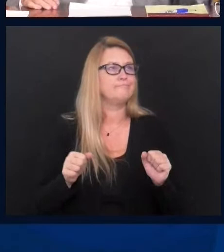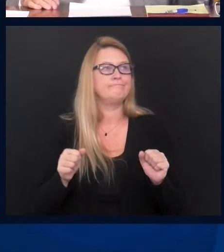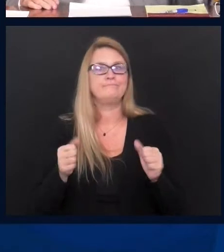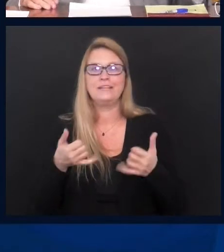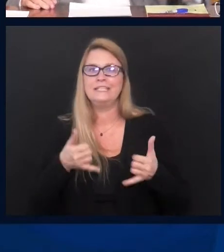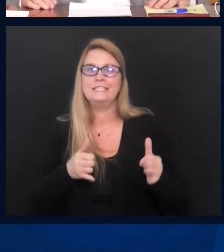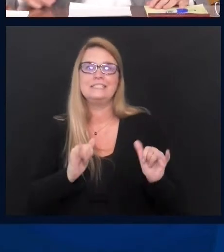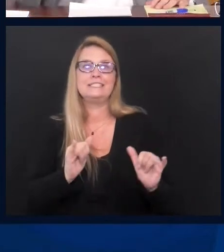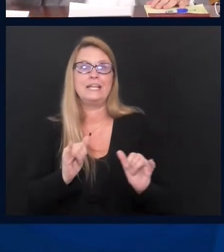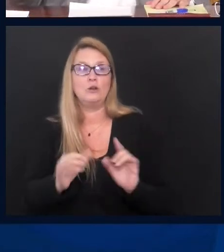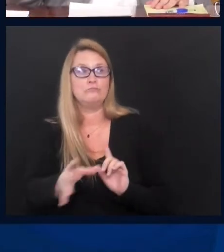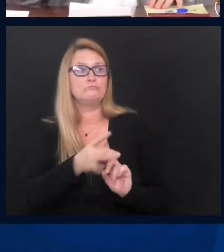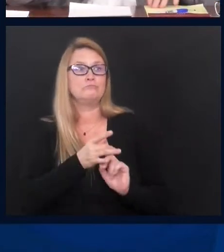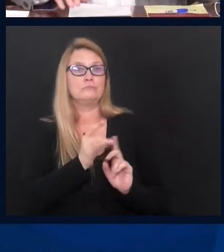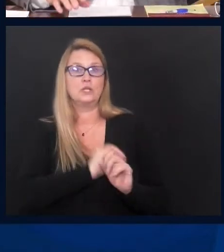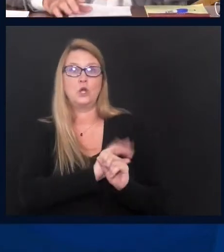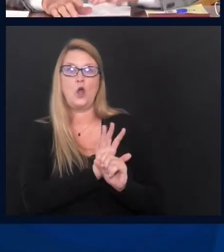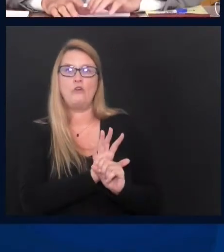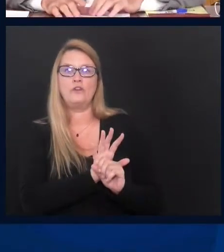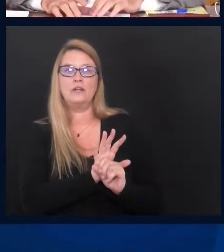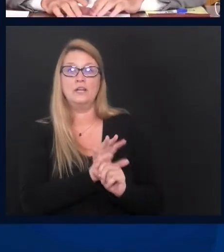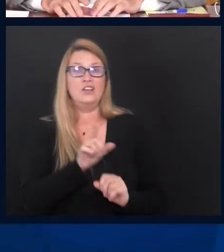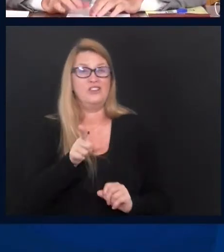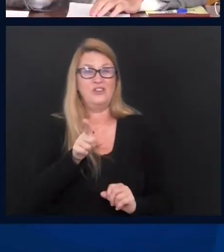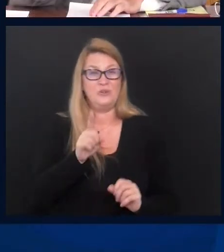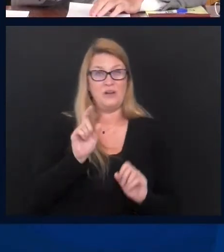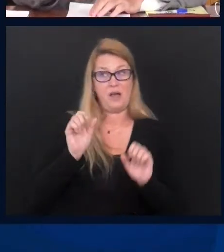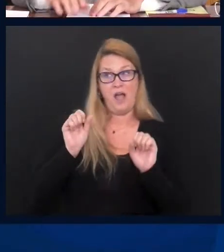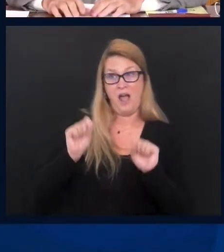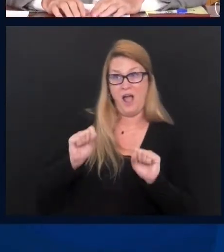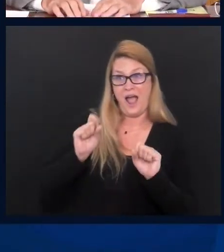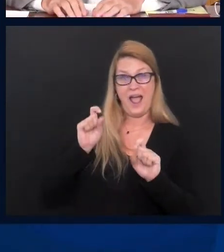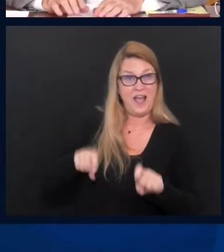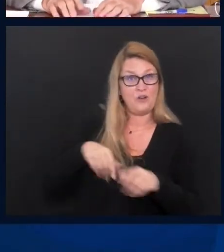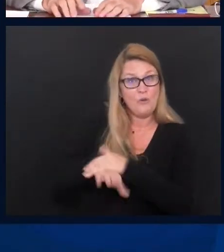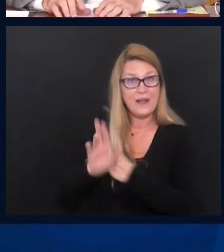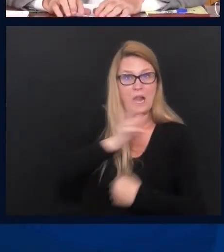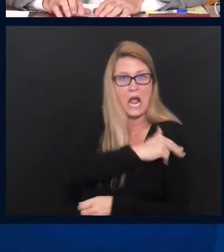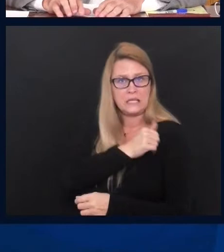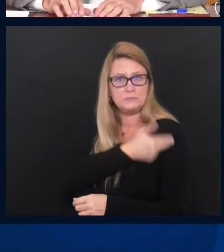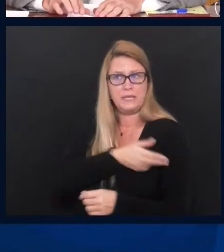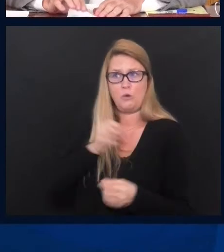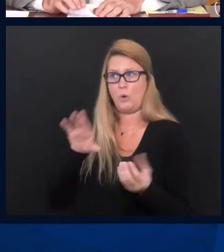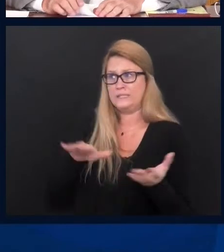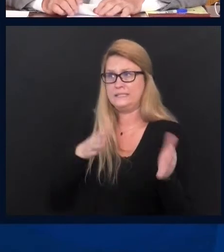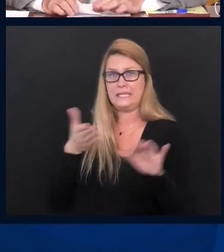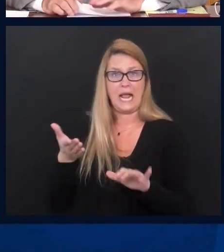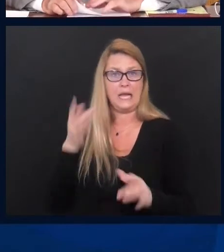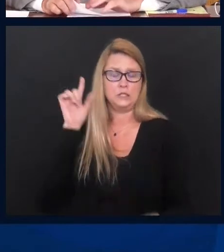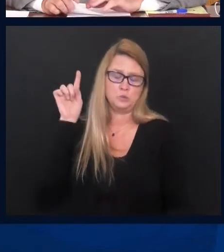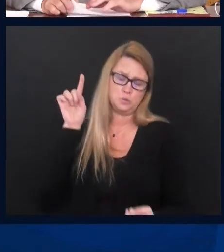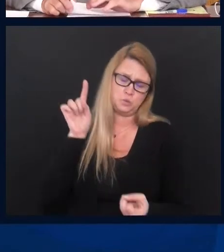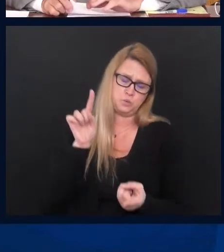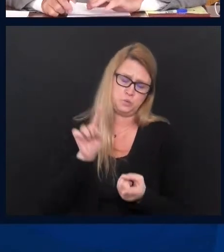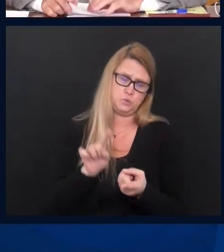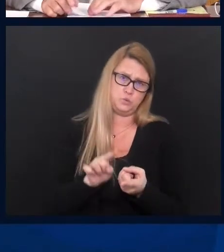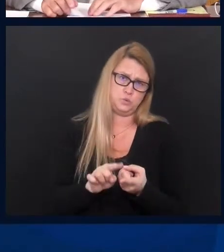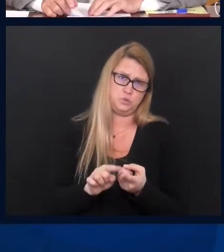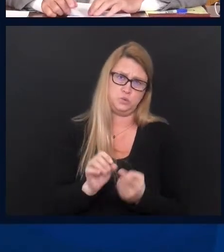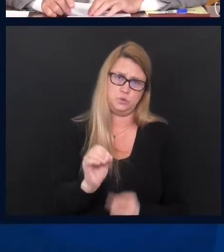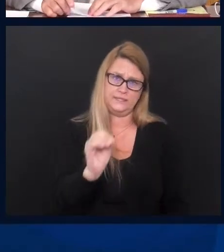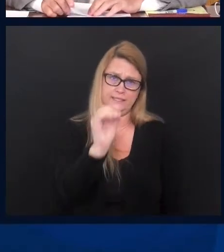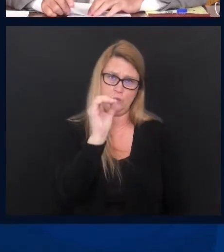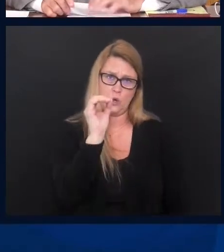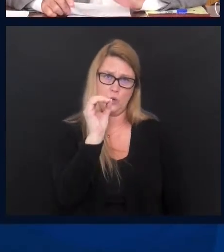still get COVID, your chance of being hospitalized or your chance of dying absolutely almost becomes